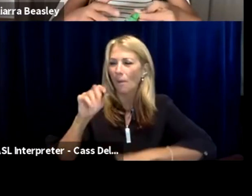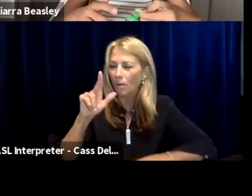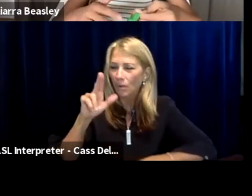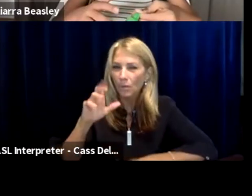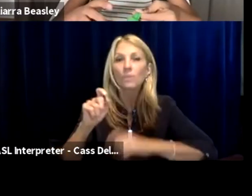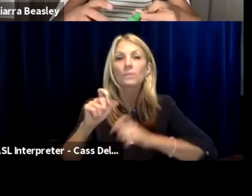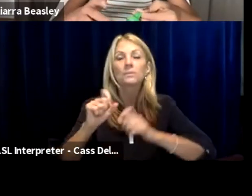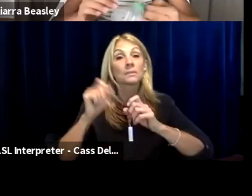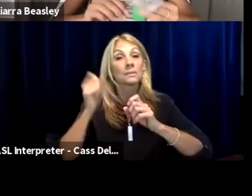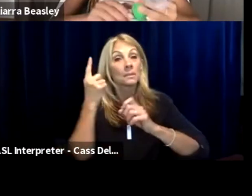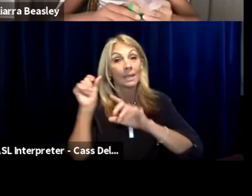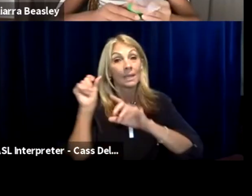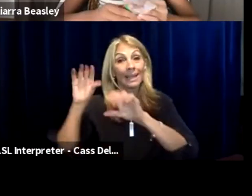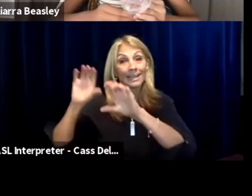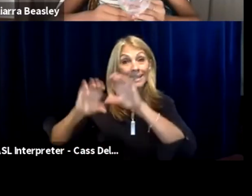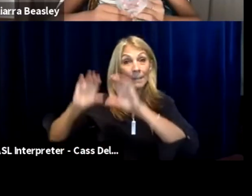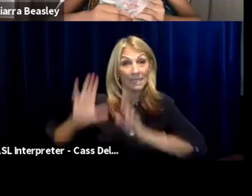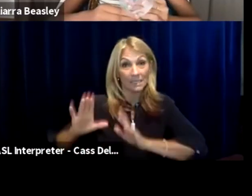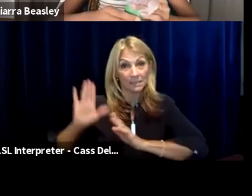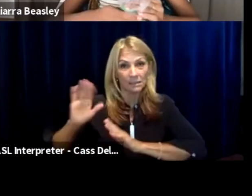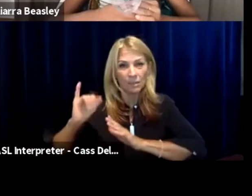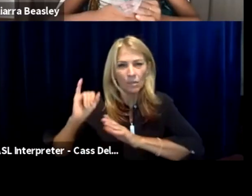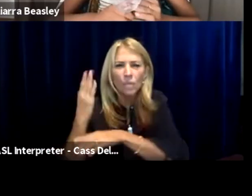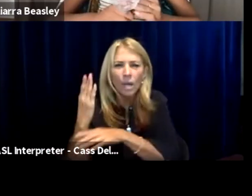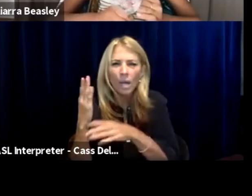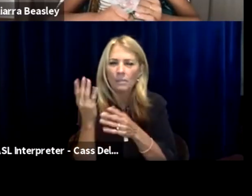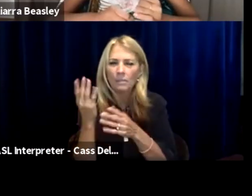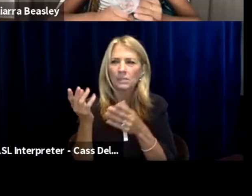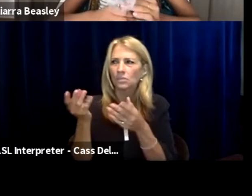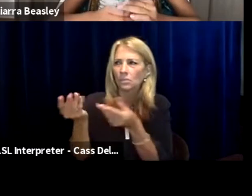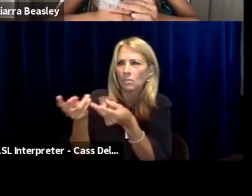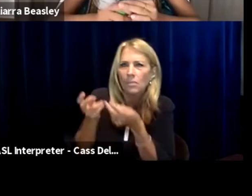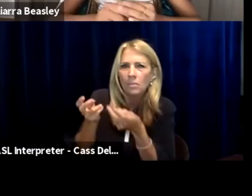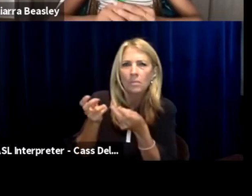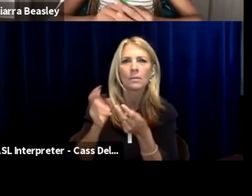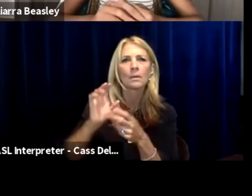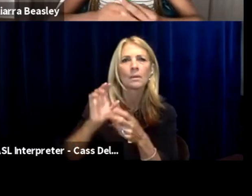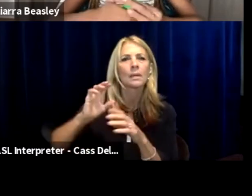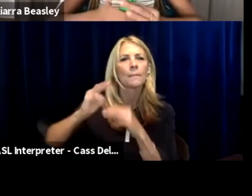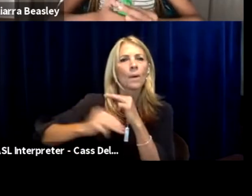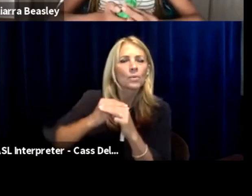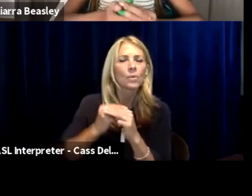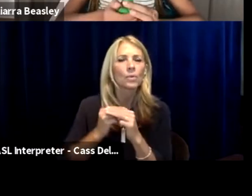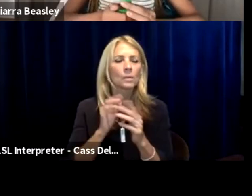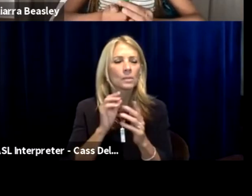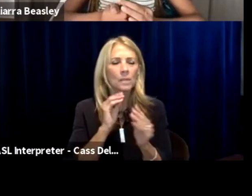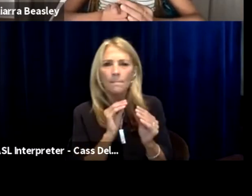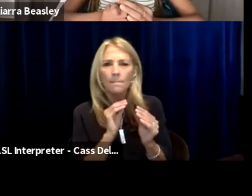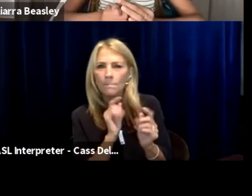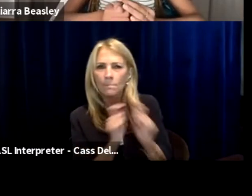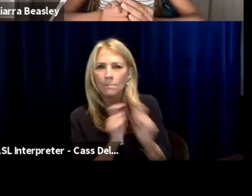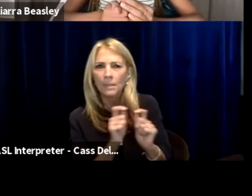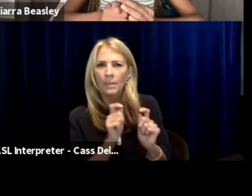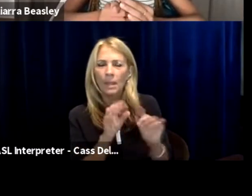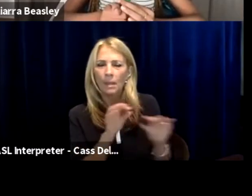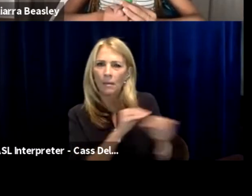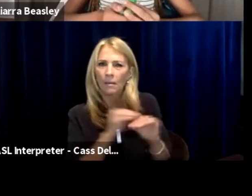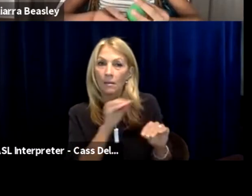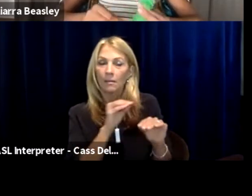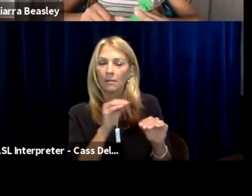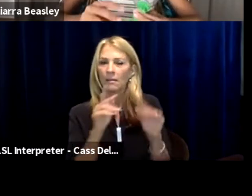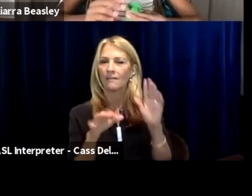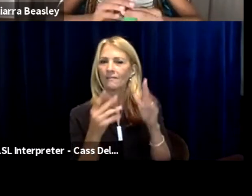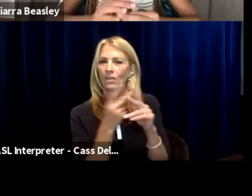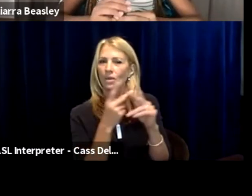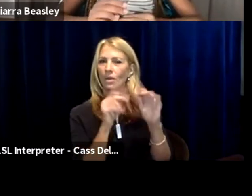new applications and new ways to use them. So when I mention molecules, now you have a good sense of what we're